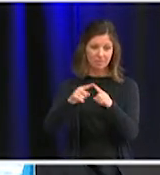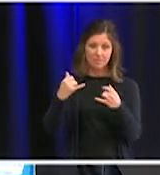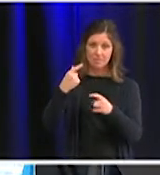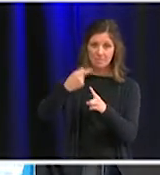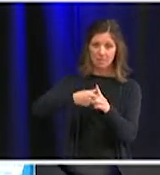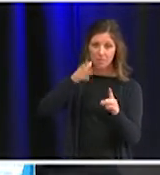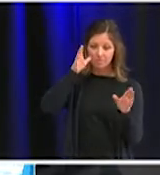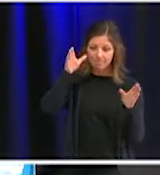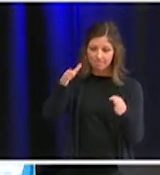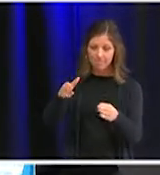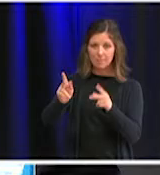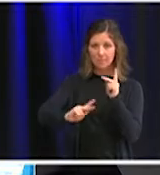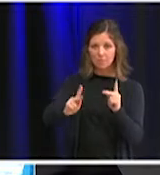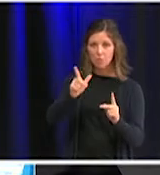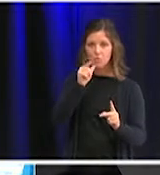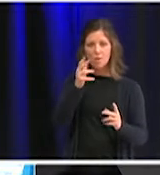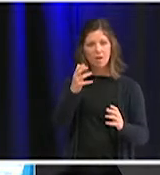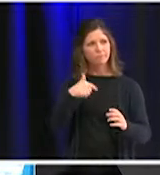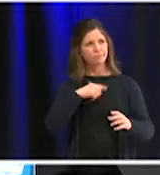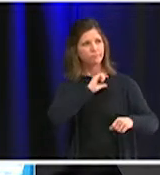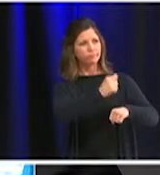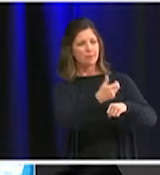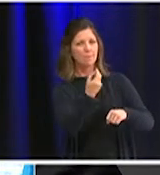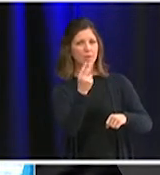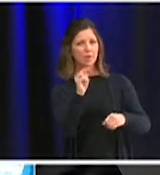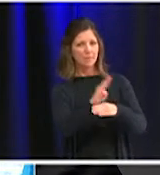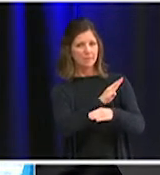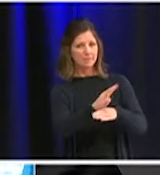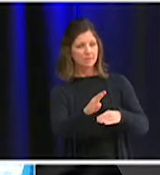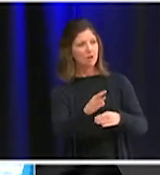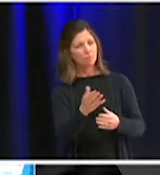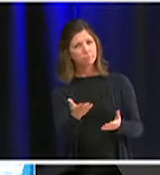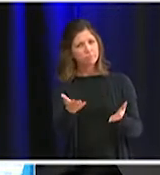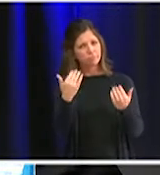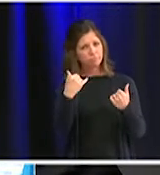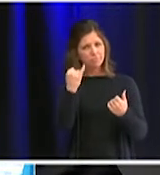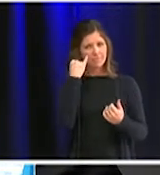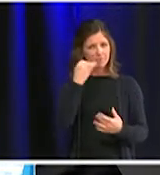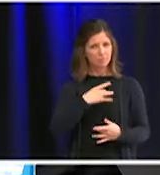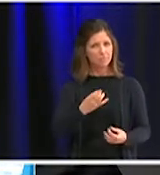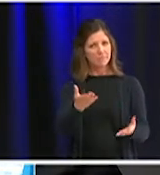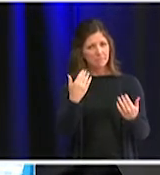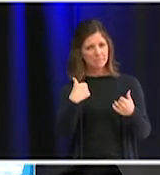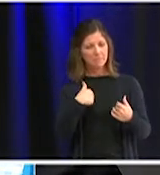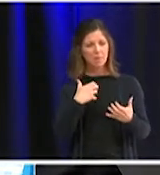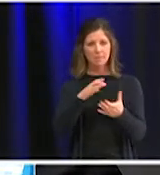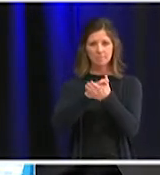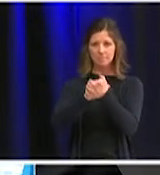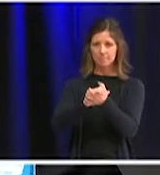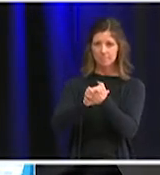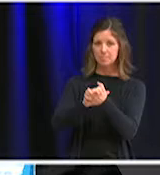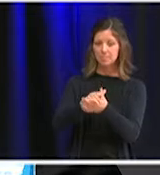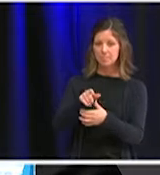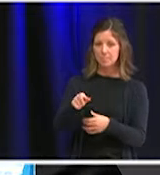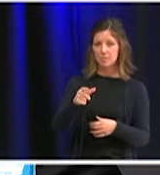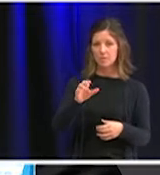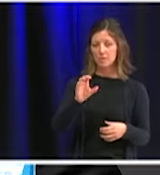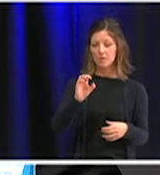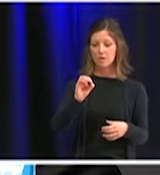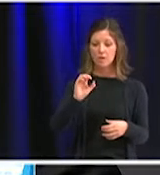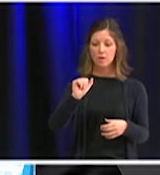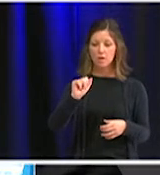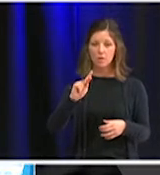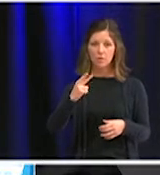open up their own business. Please come on out. I want to congratulate Groundbreaking for Oakhurst Medical